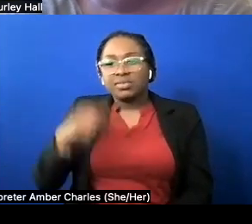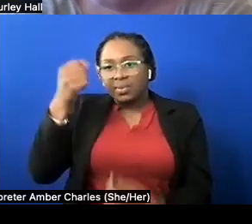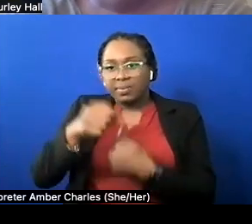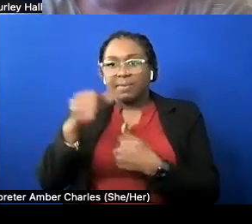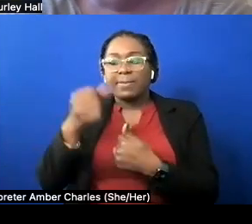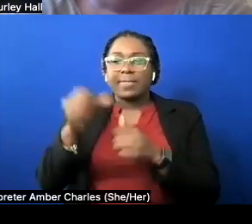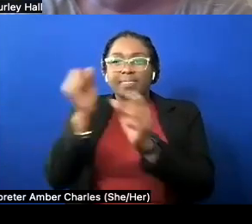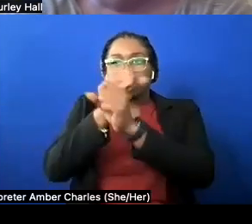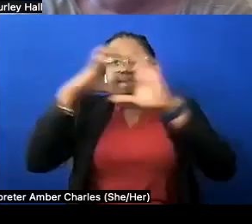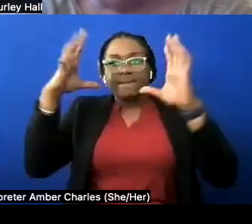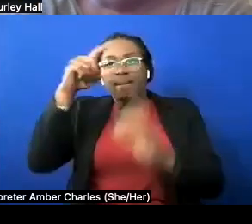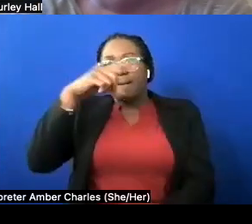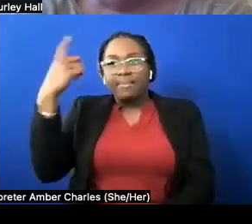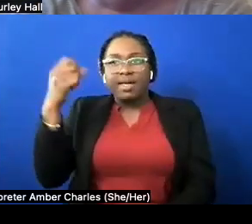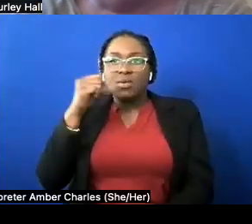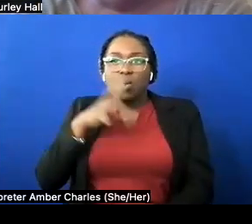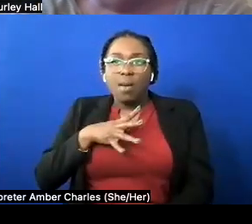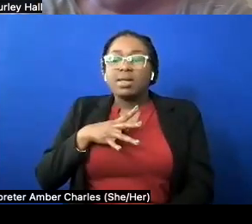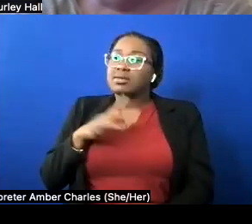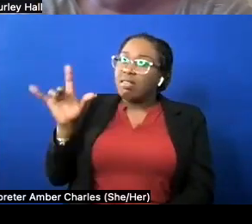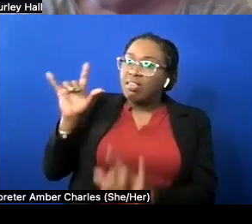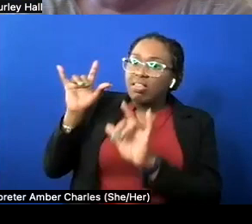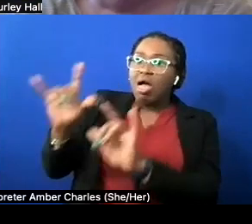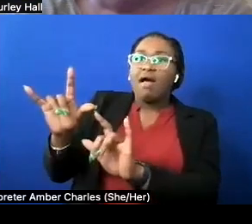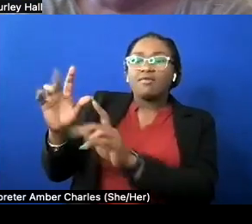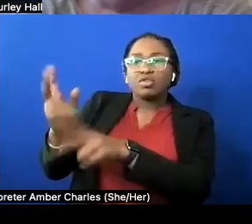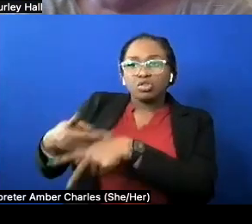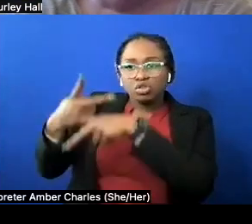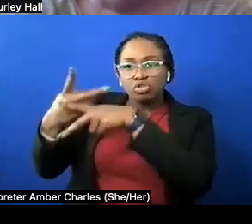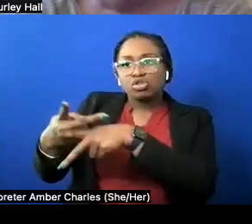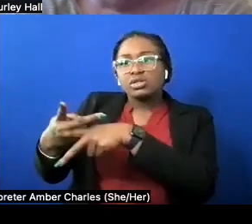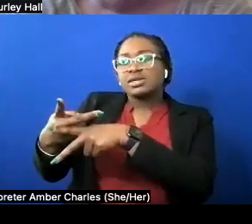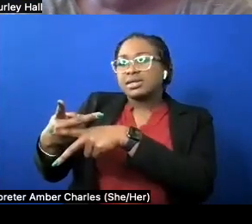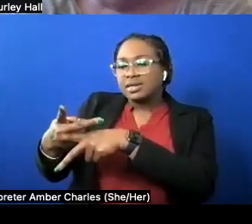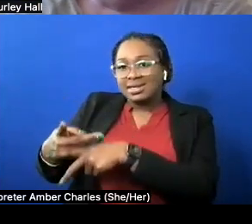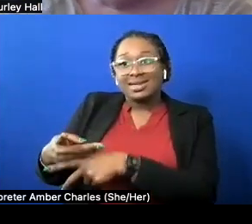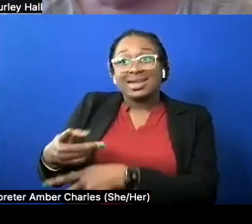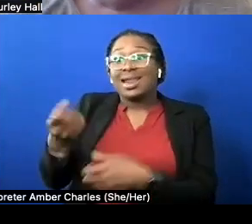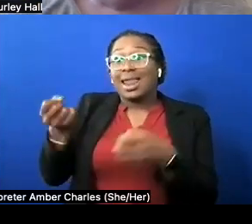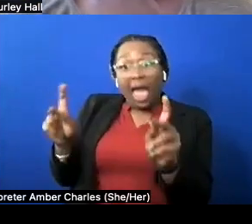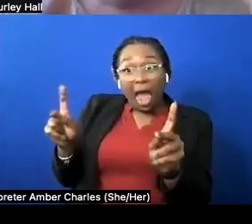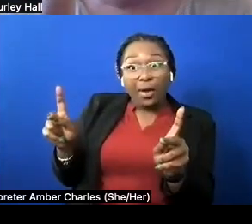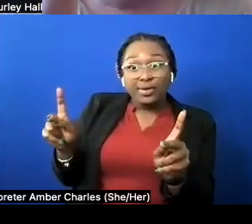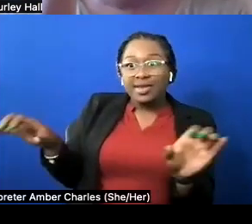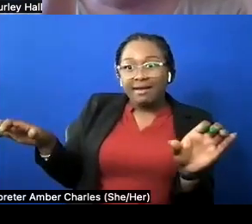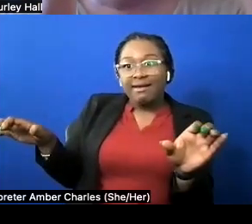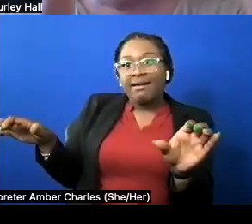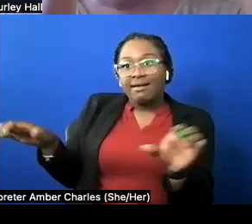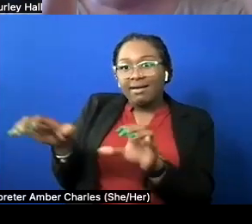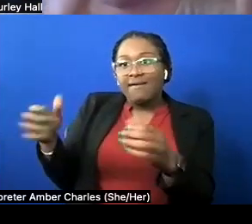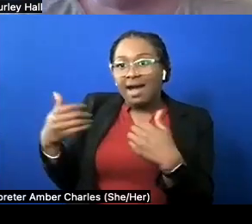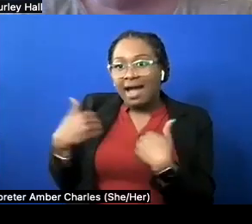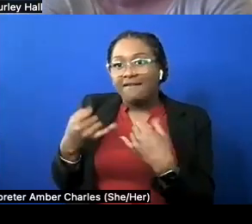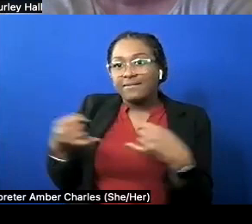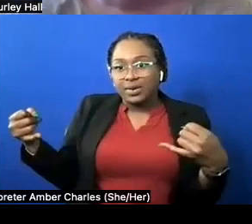and reimagining Black women as loved and nurtured and cared for and allowed to have